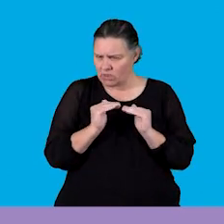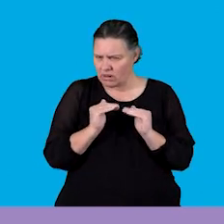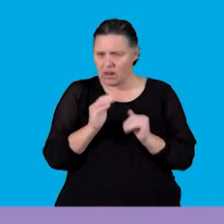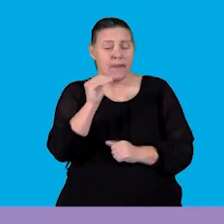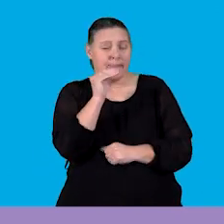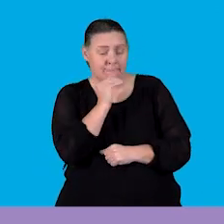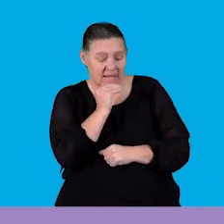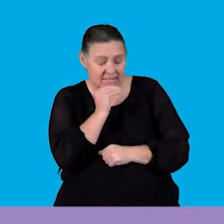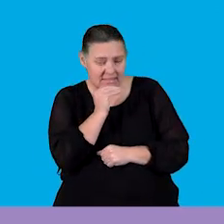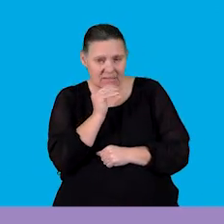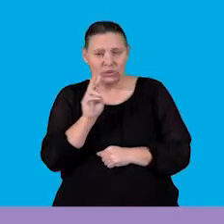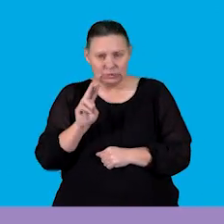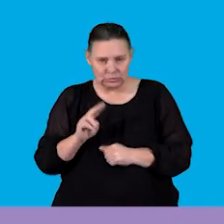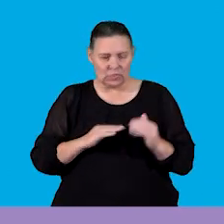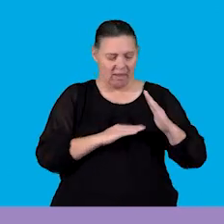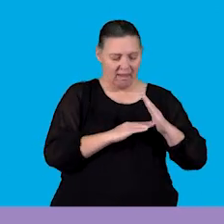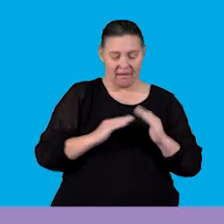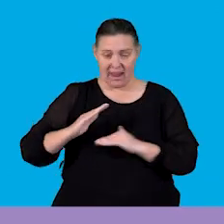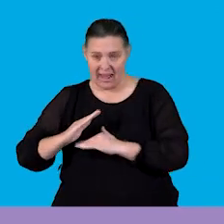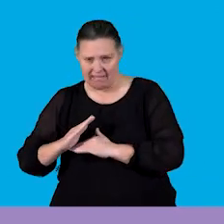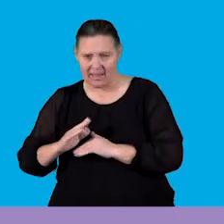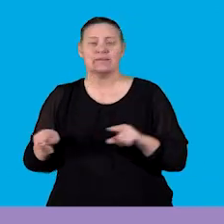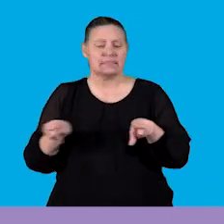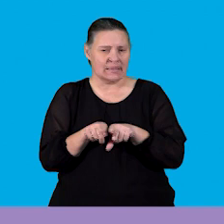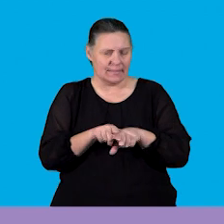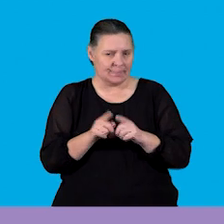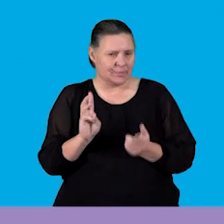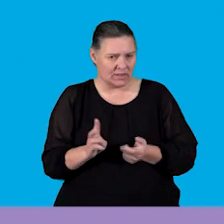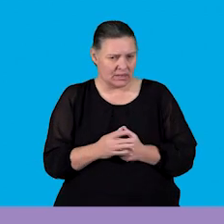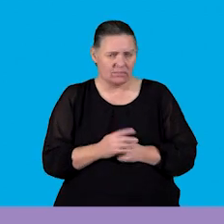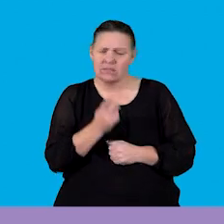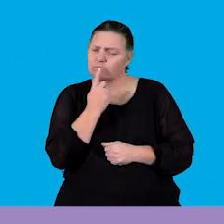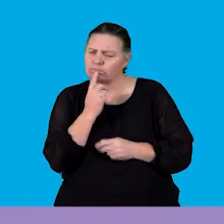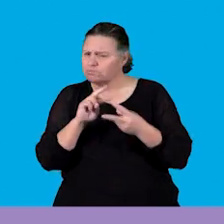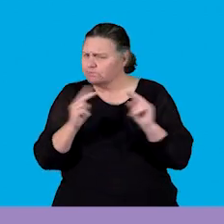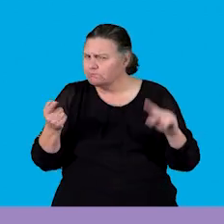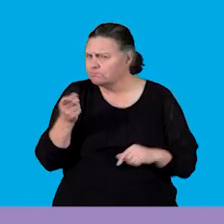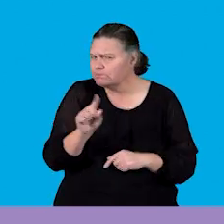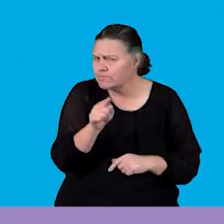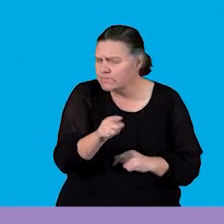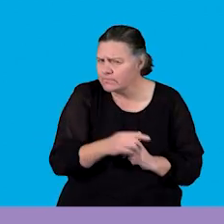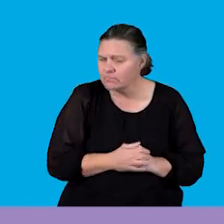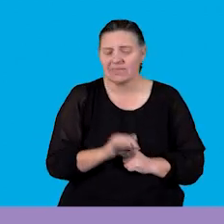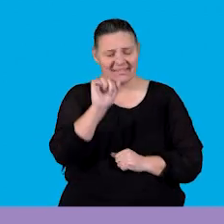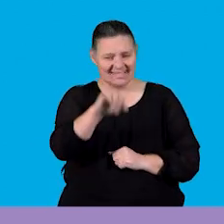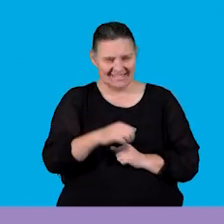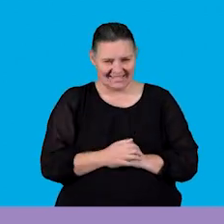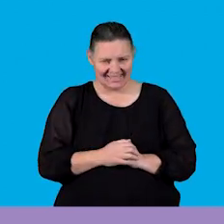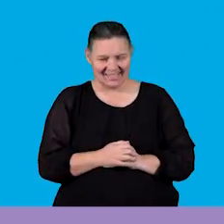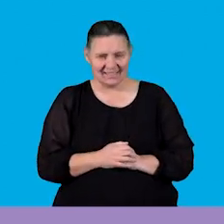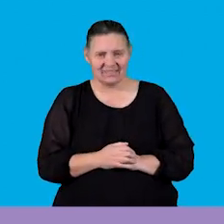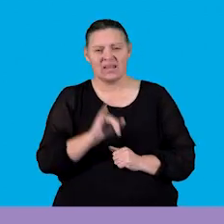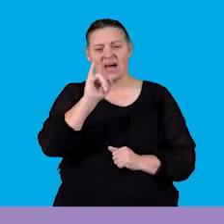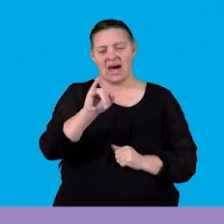equal, which means also two angles are equal as well. But what type of triangle is this?